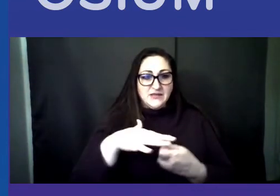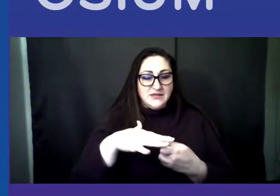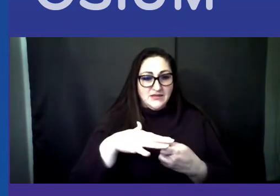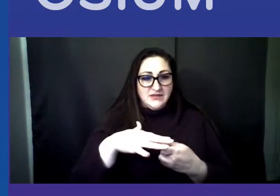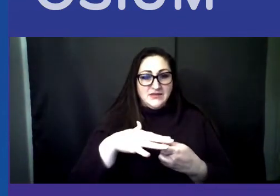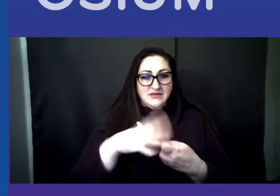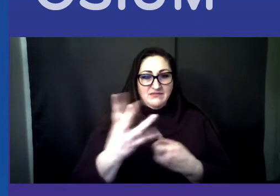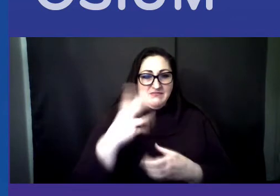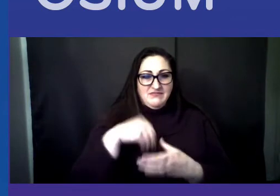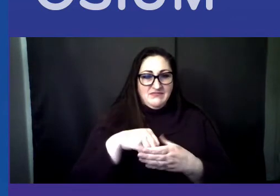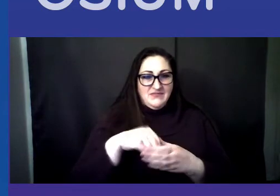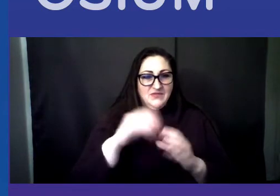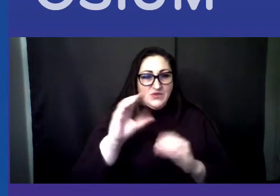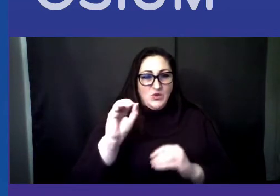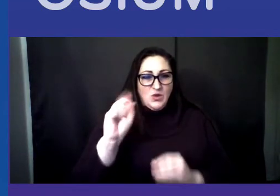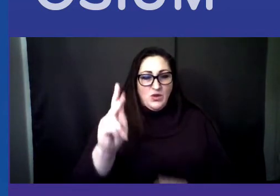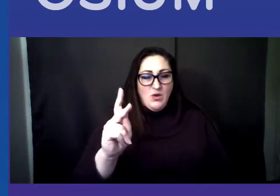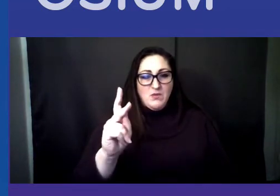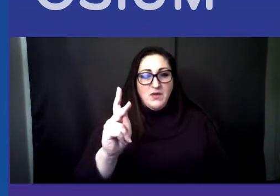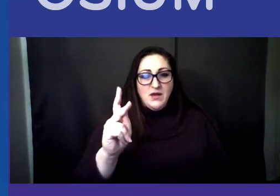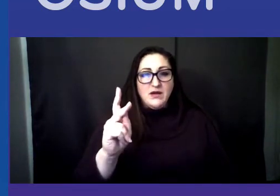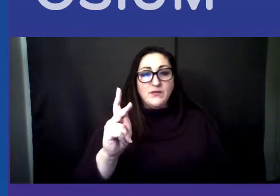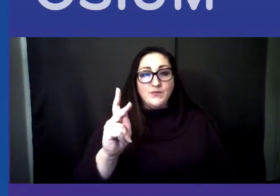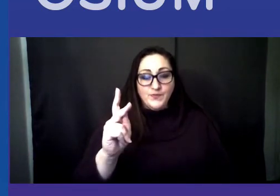I go back and forth between New York and Oklahoma, but